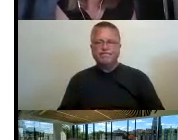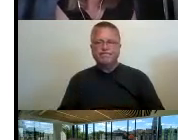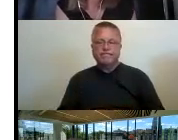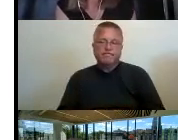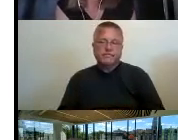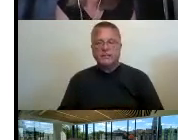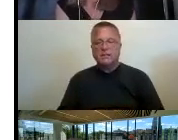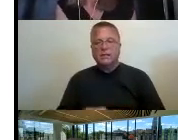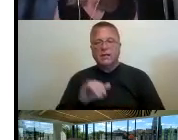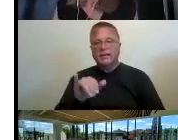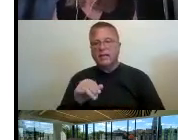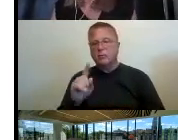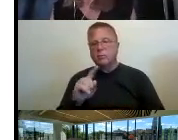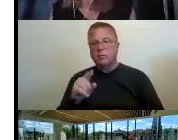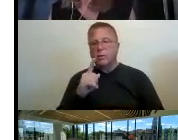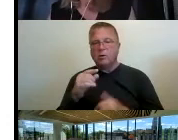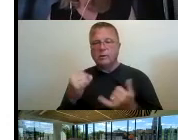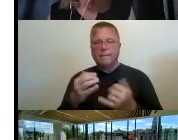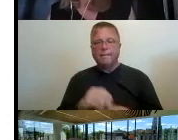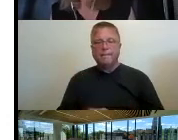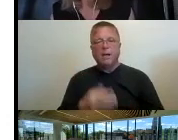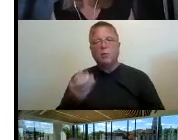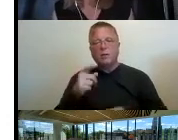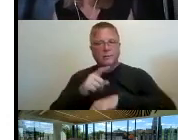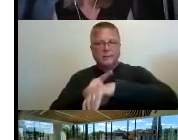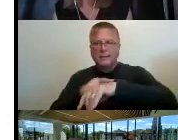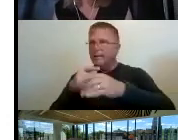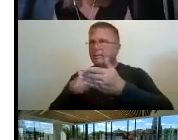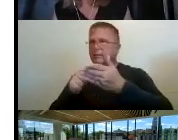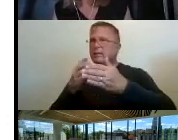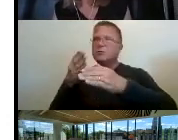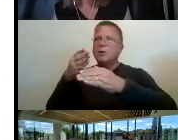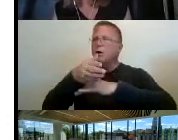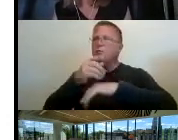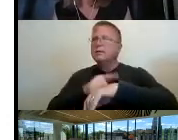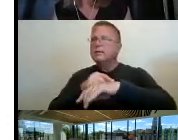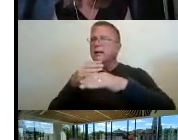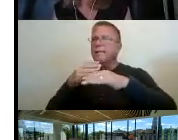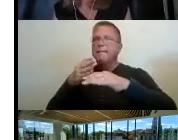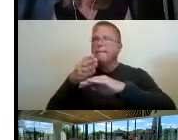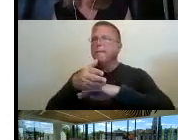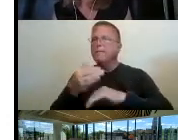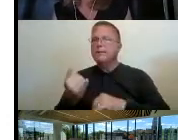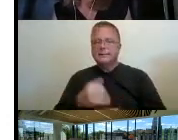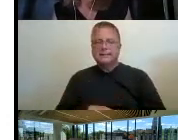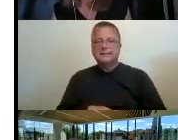That's where we are. I want to do a time check because we're over time.